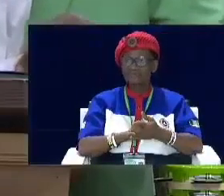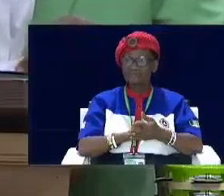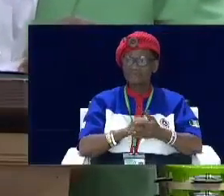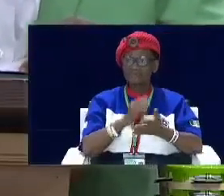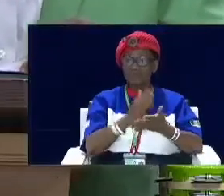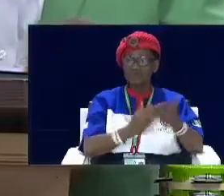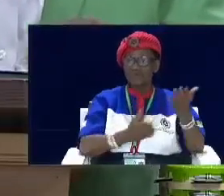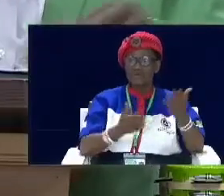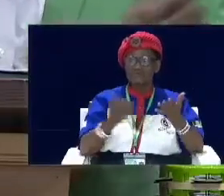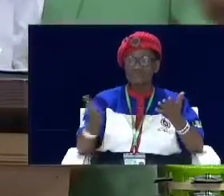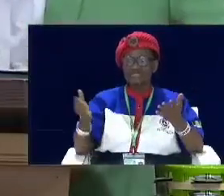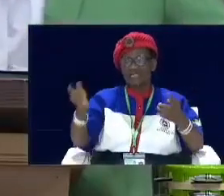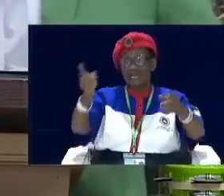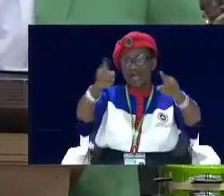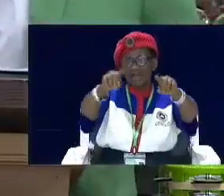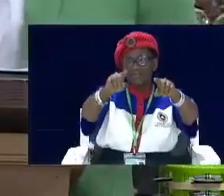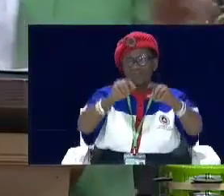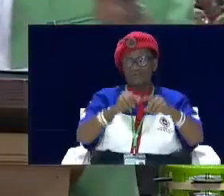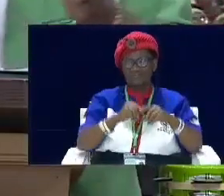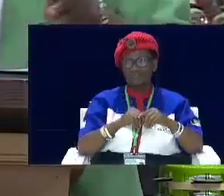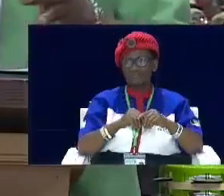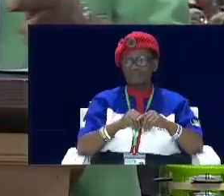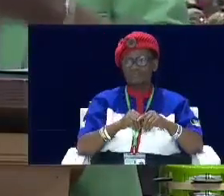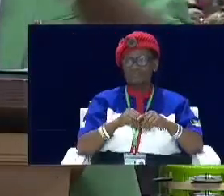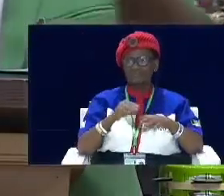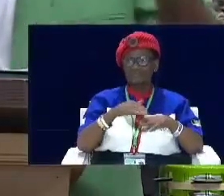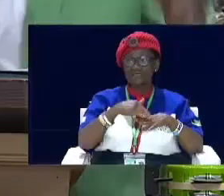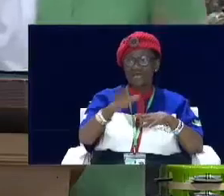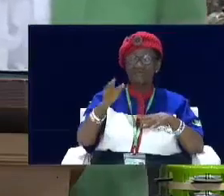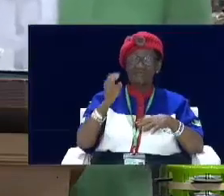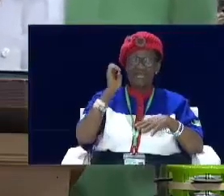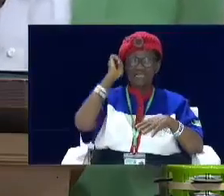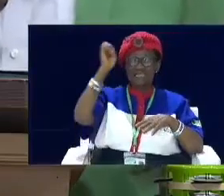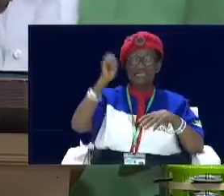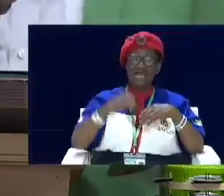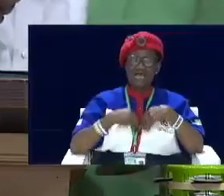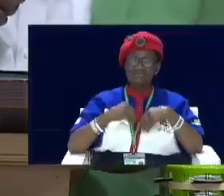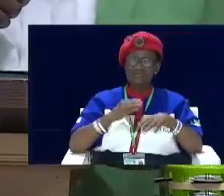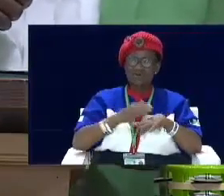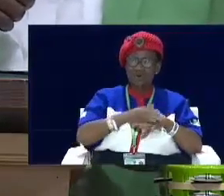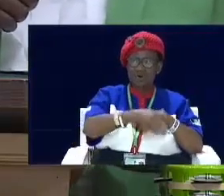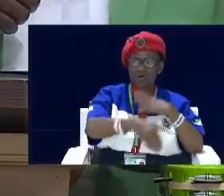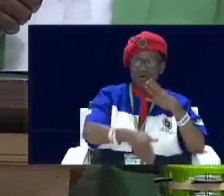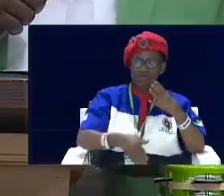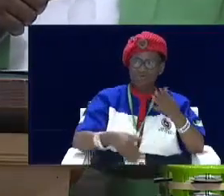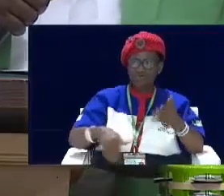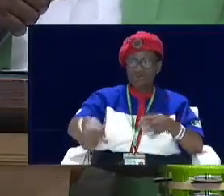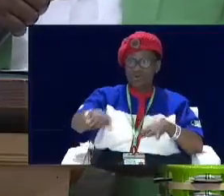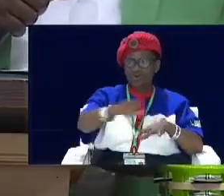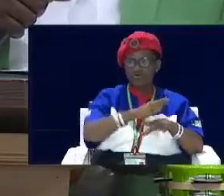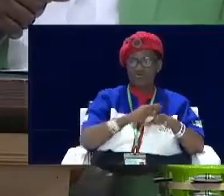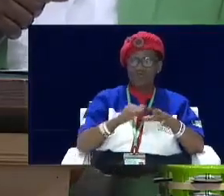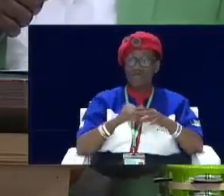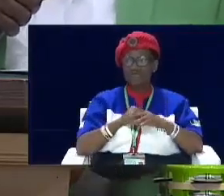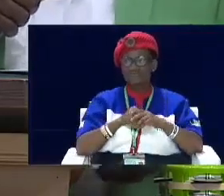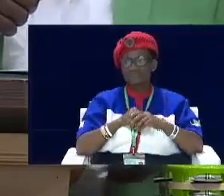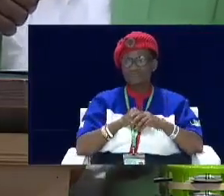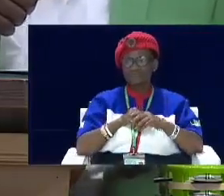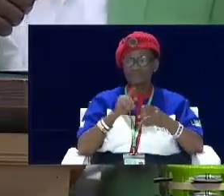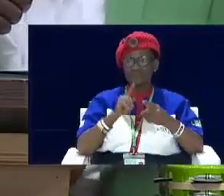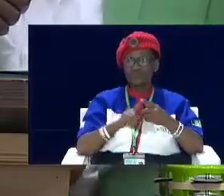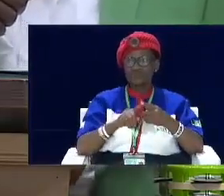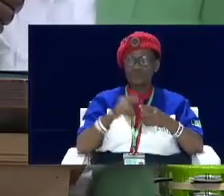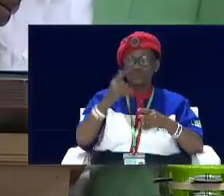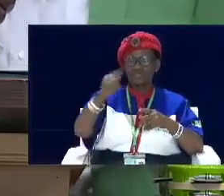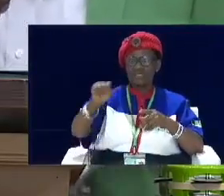Something happened. O nkan tun wa sele. You know, after he had crossed over. Leyin ti o ti re odo koja. To the other side